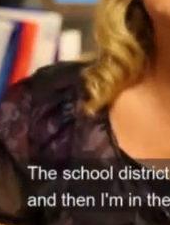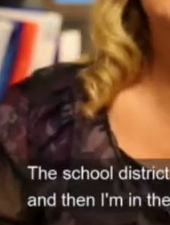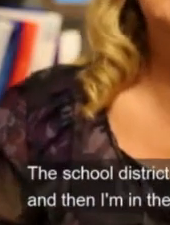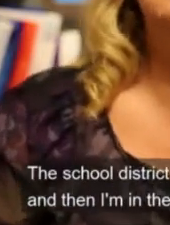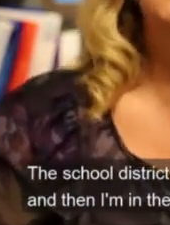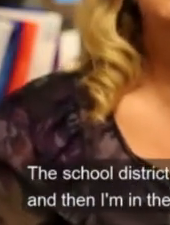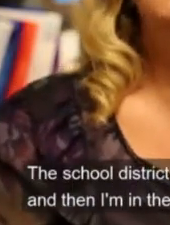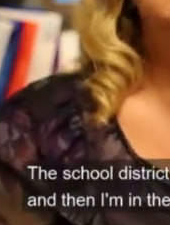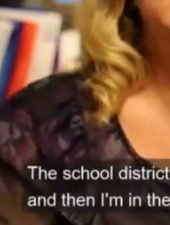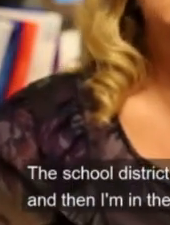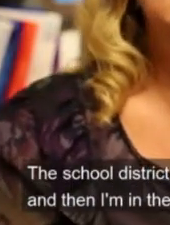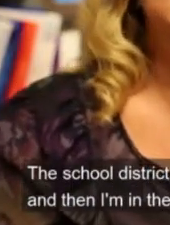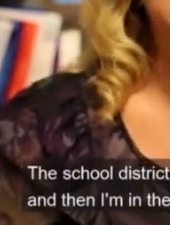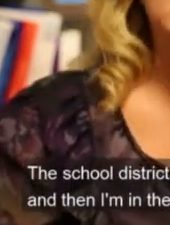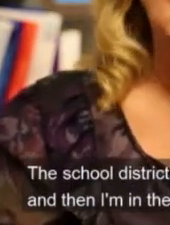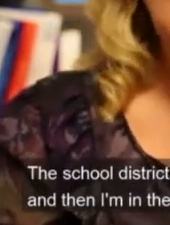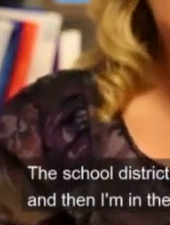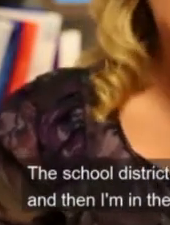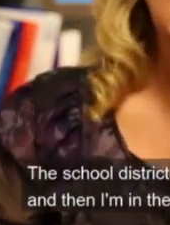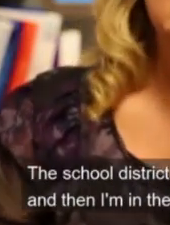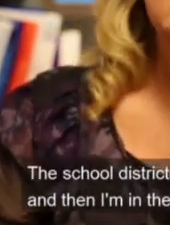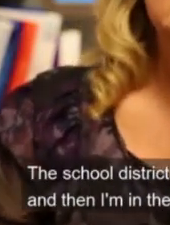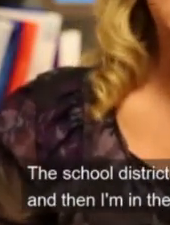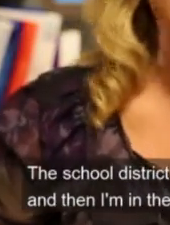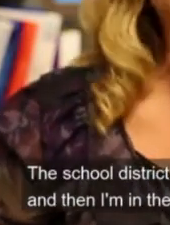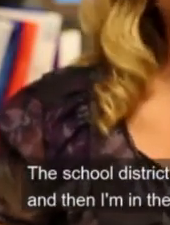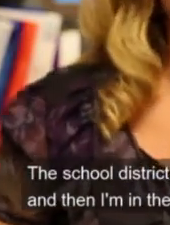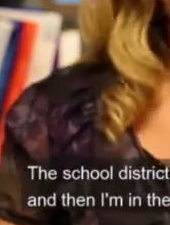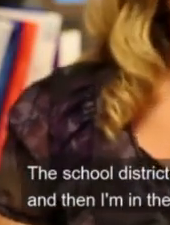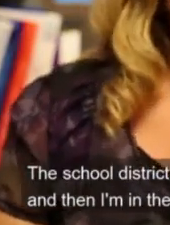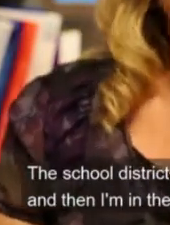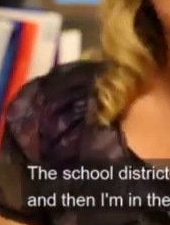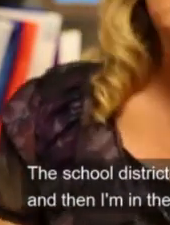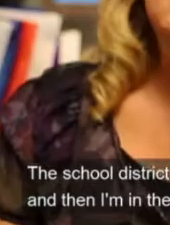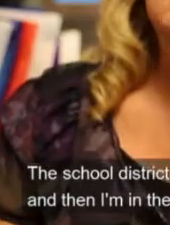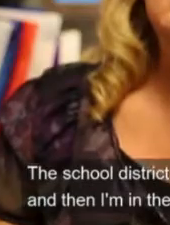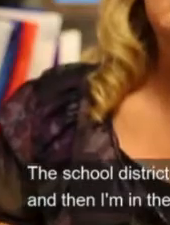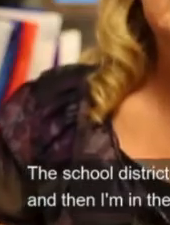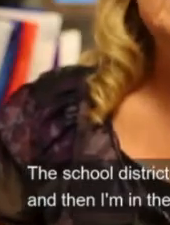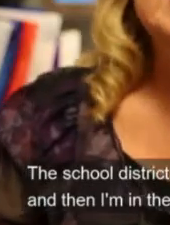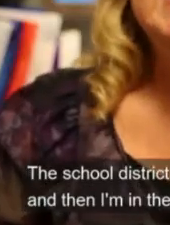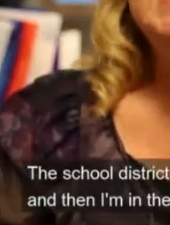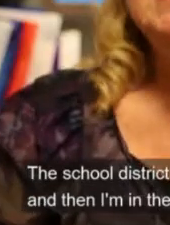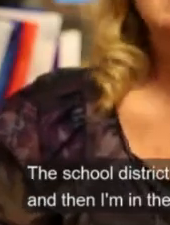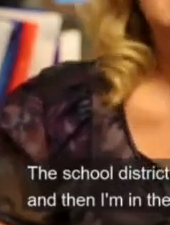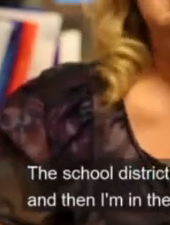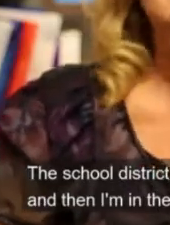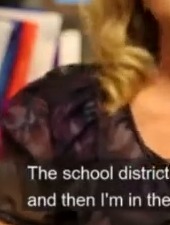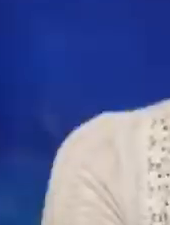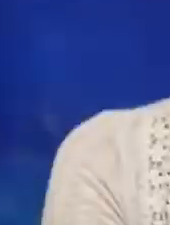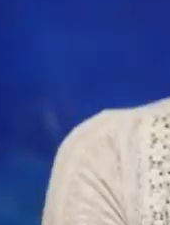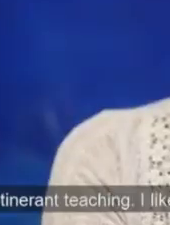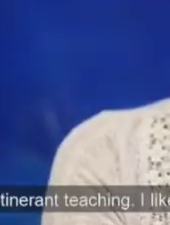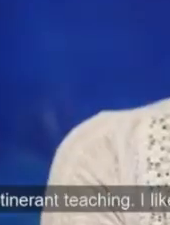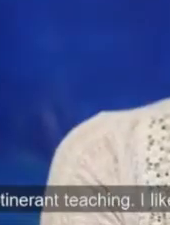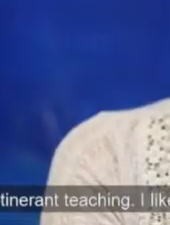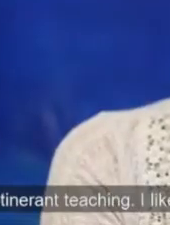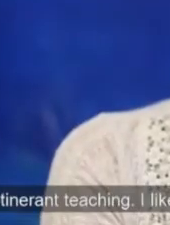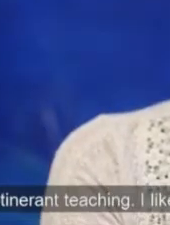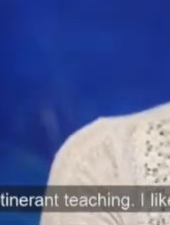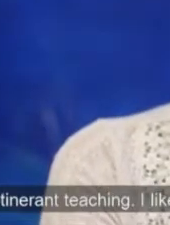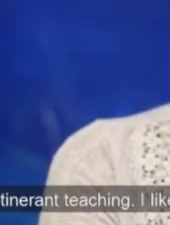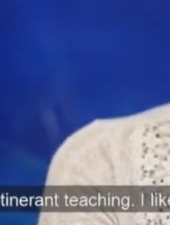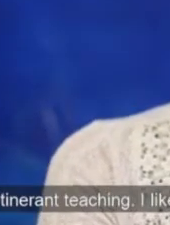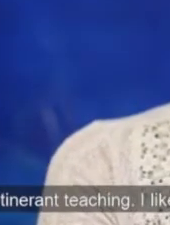school district I'm at, I go past several dairies and see cows, whatever, and then I'm in the heart of the city.